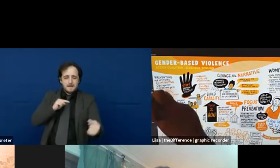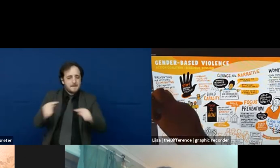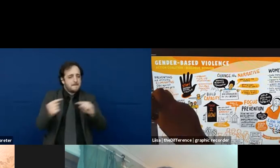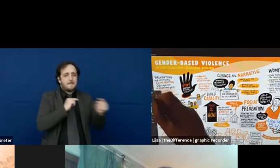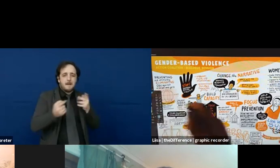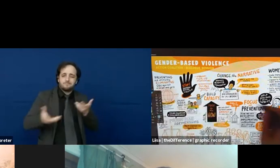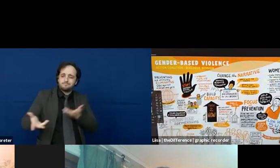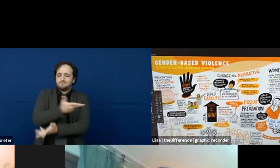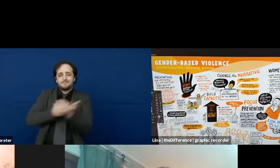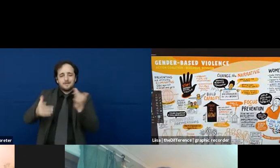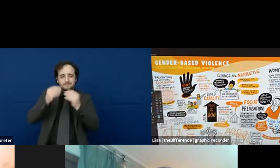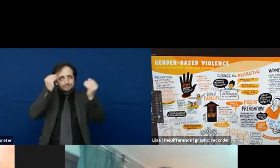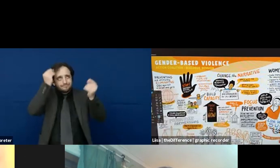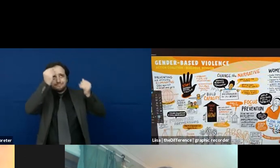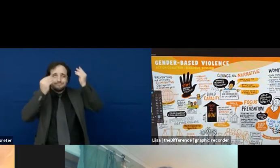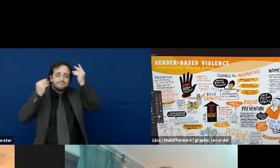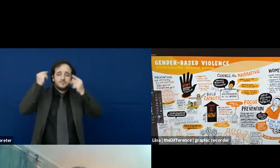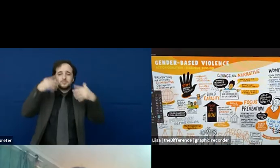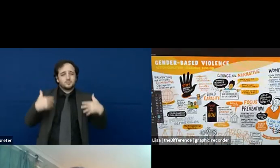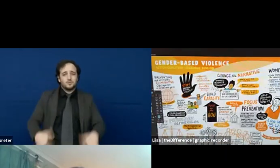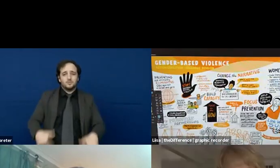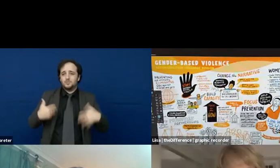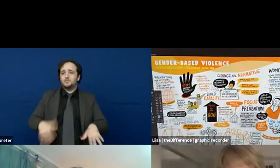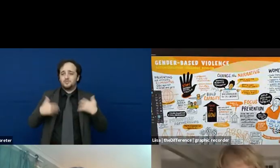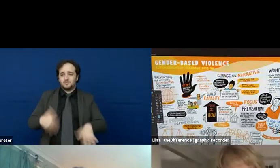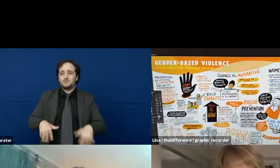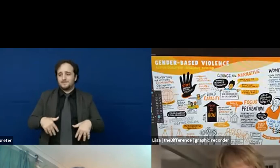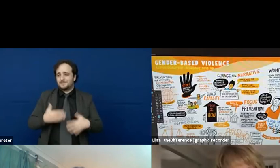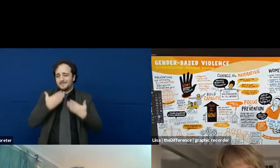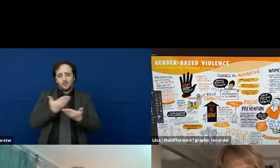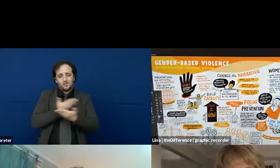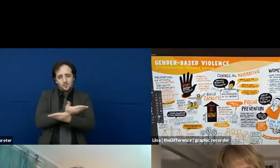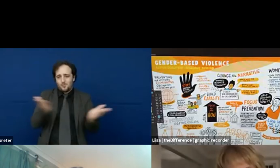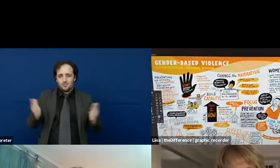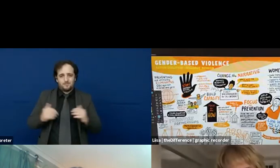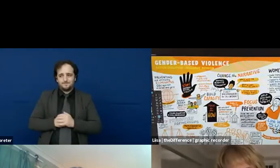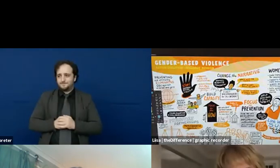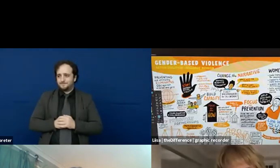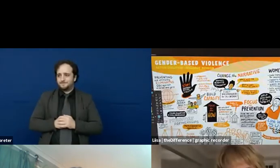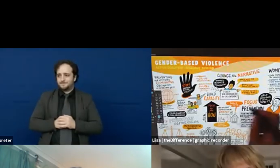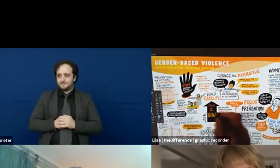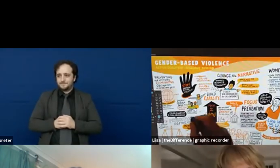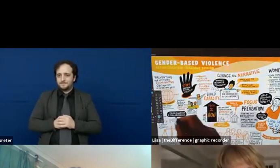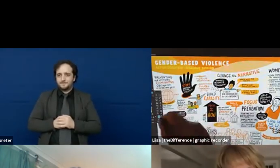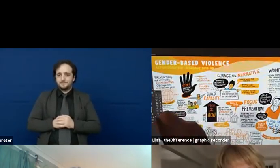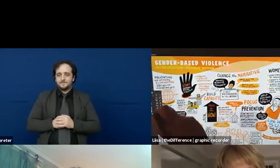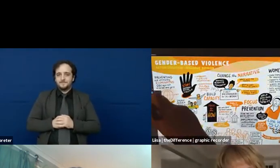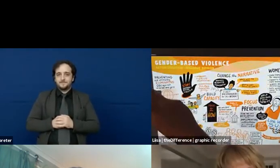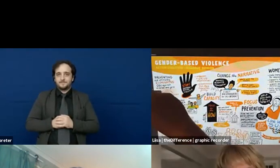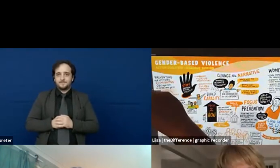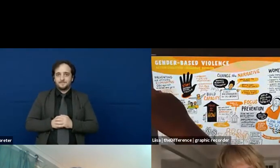invite again Mrs. Hanna Kristjansdottir to come and share with us about the next